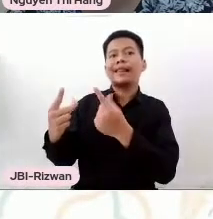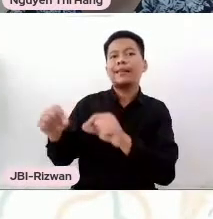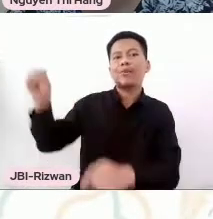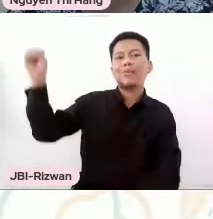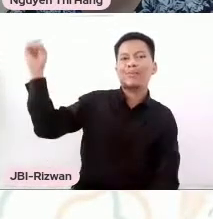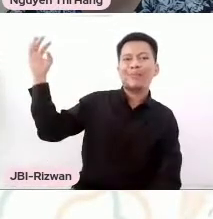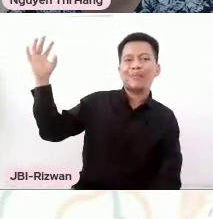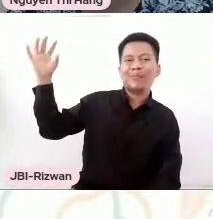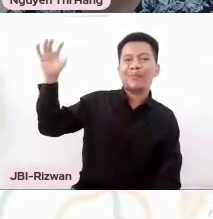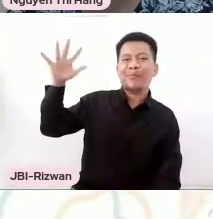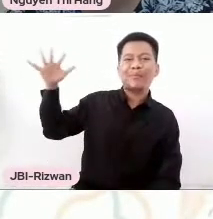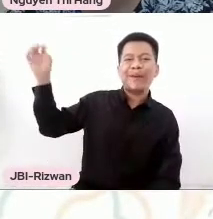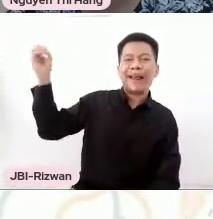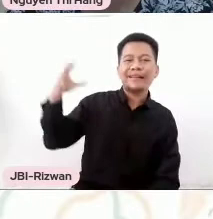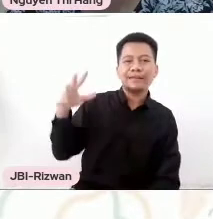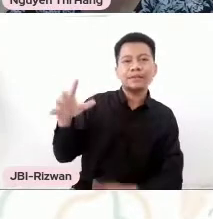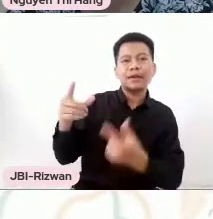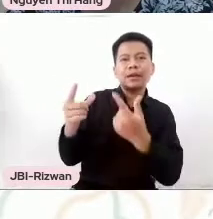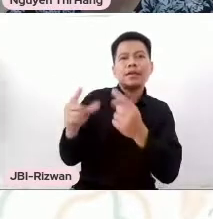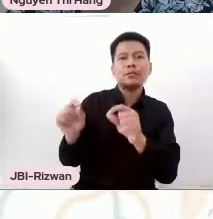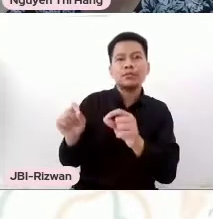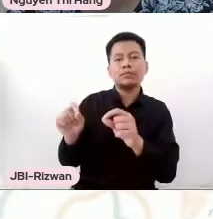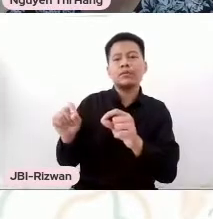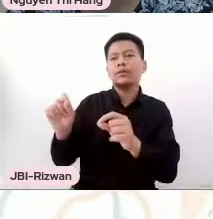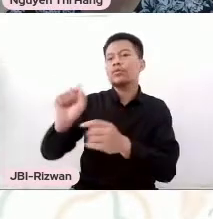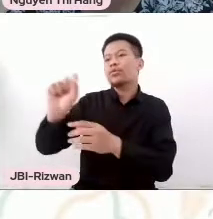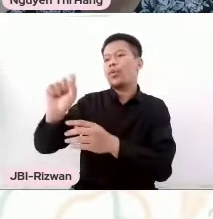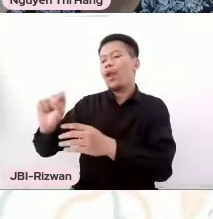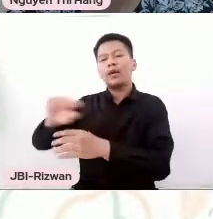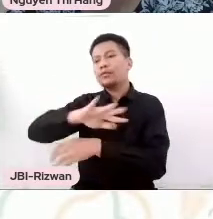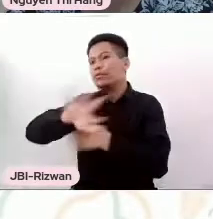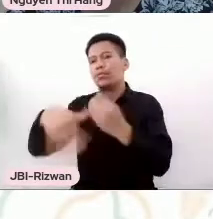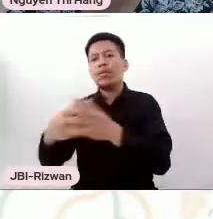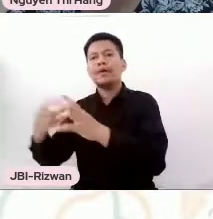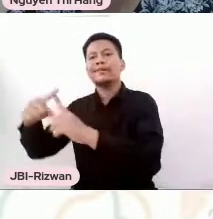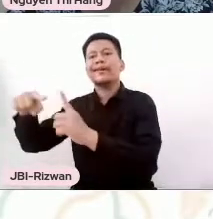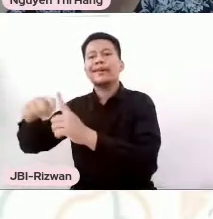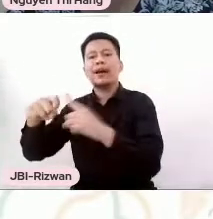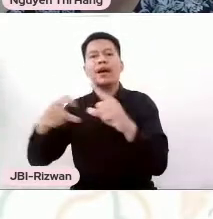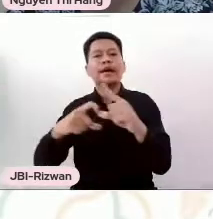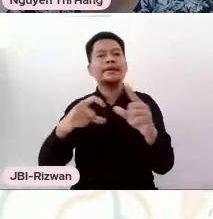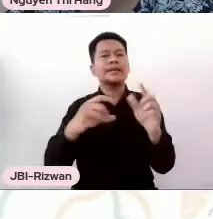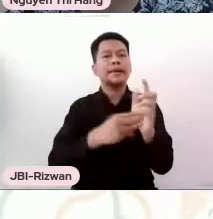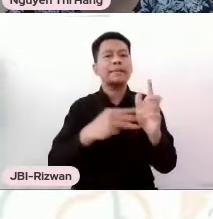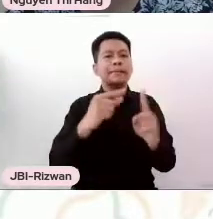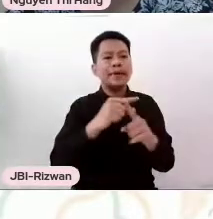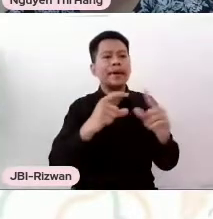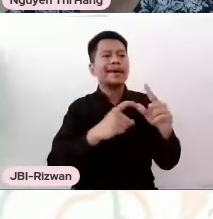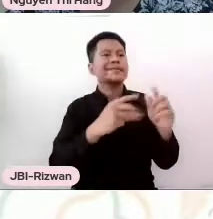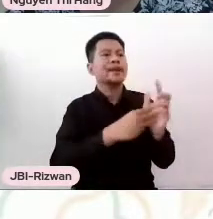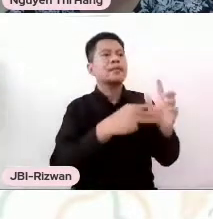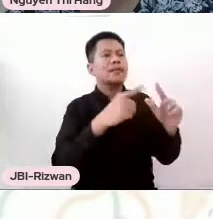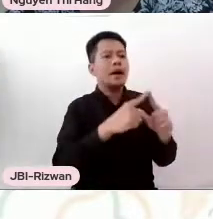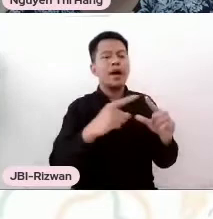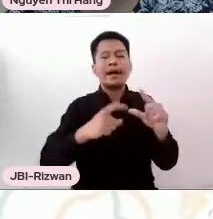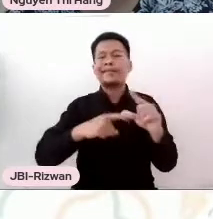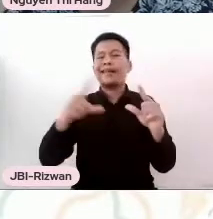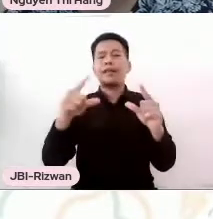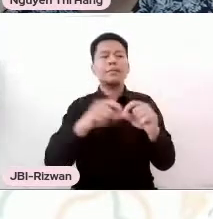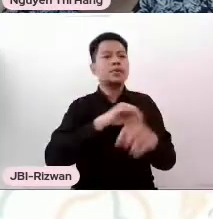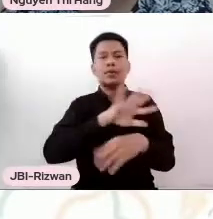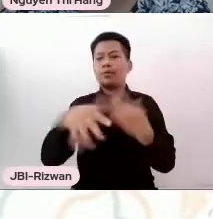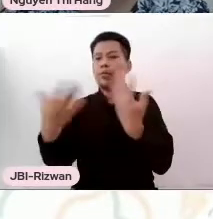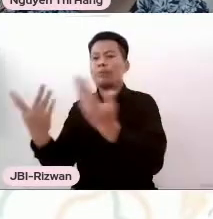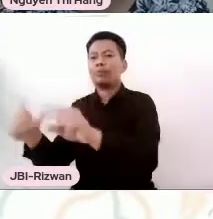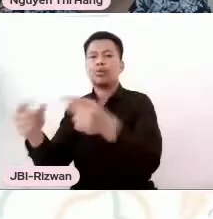Jadi semua sekolah mulai dari TK, SMP, SMA, dan sekolah luar biasa ini sedang diliburkan. Jadi anak-anak